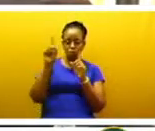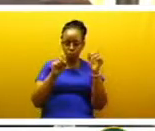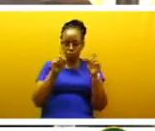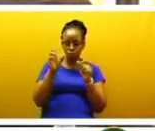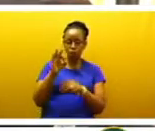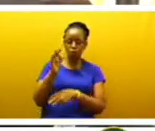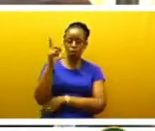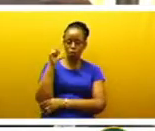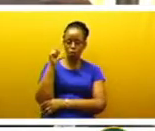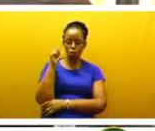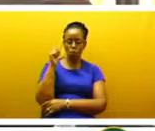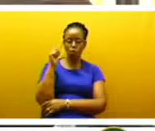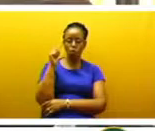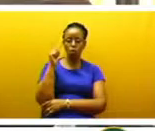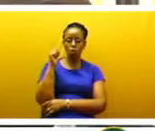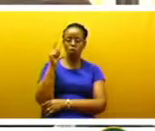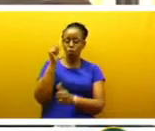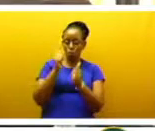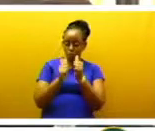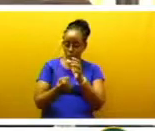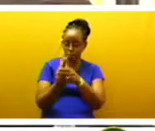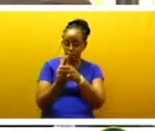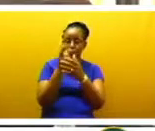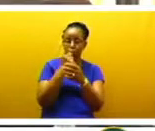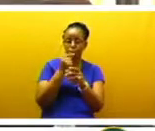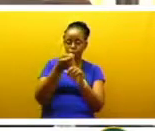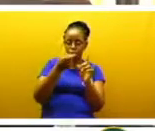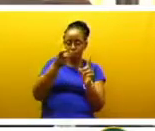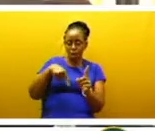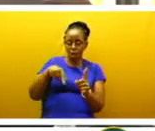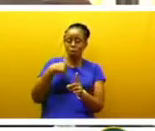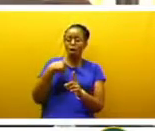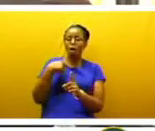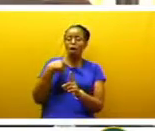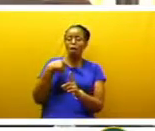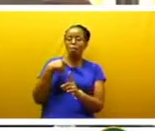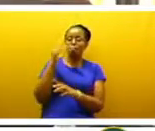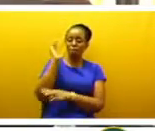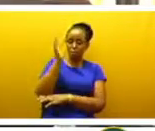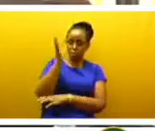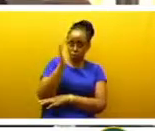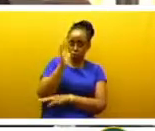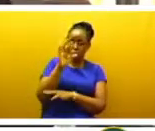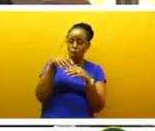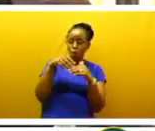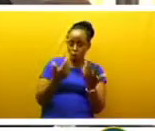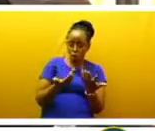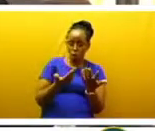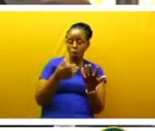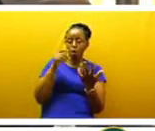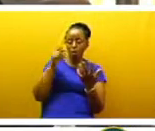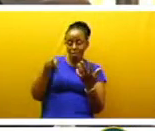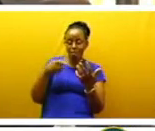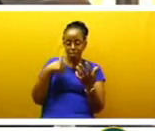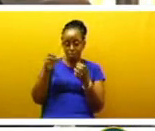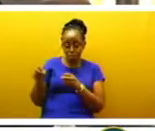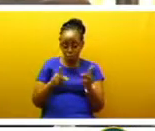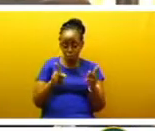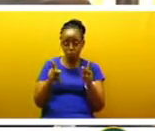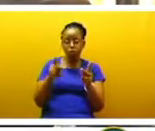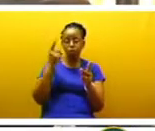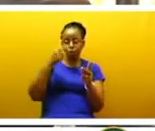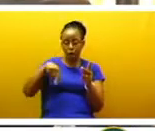law that have arisen from our presentation, or whether it is an opportunity for